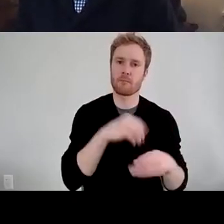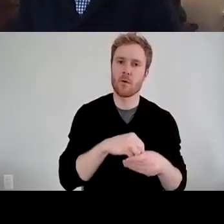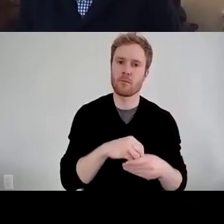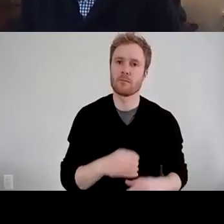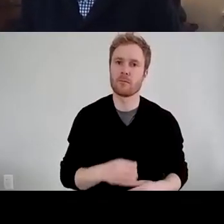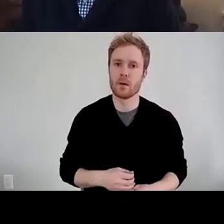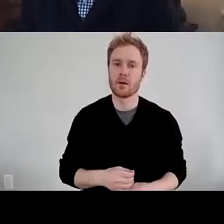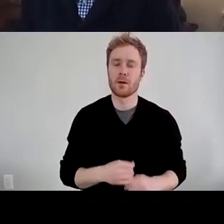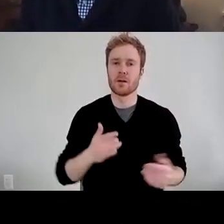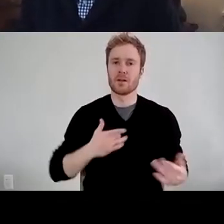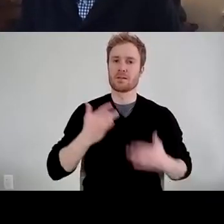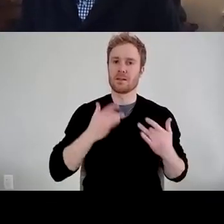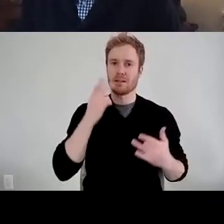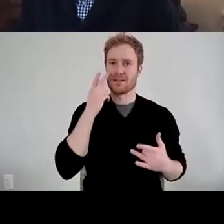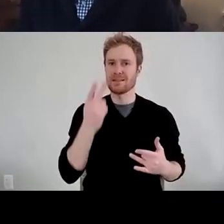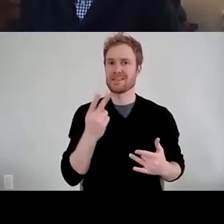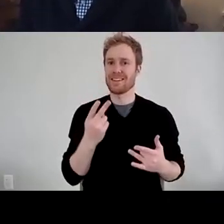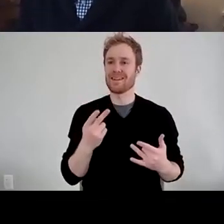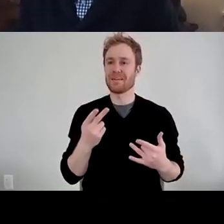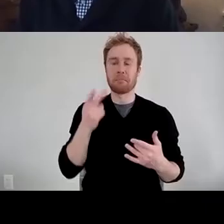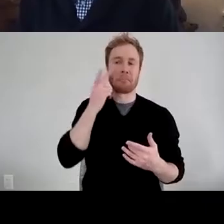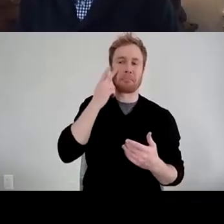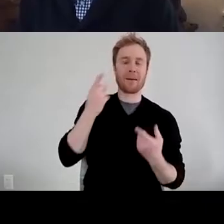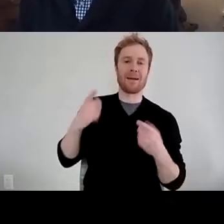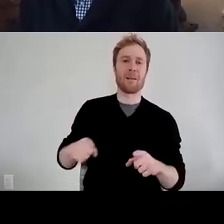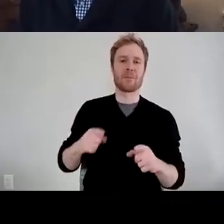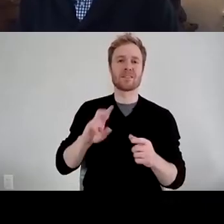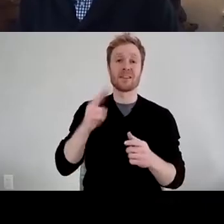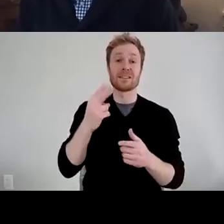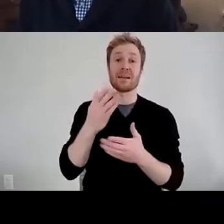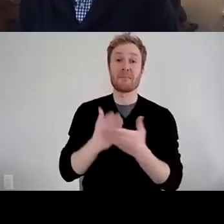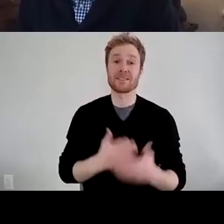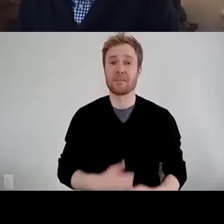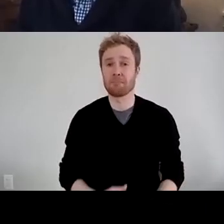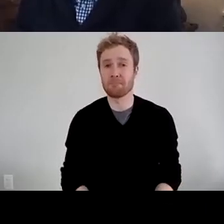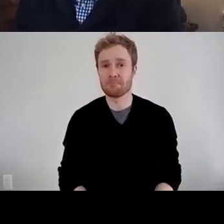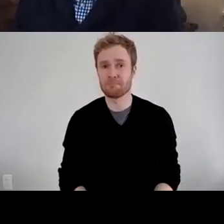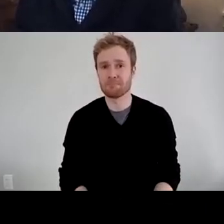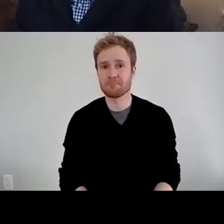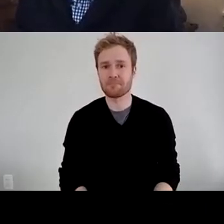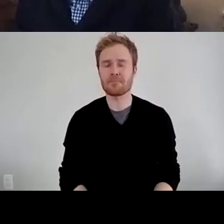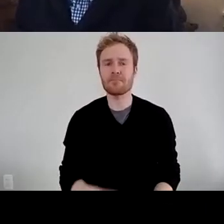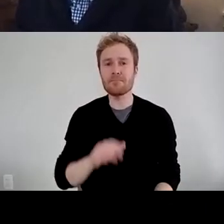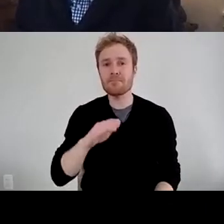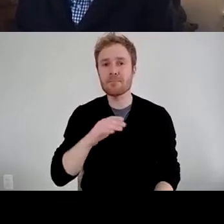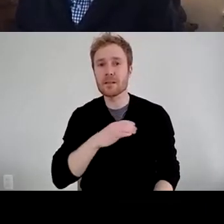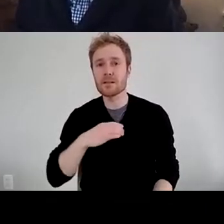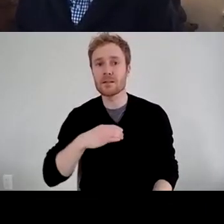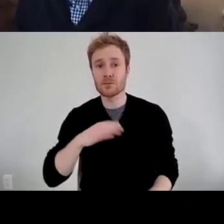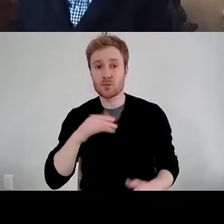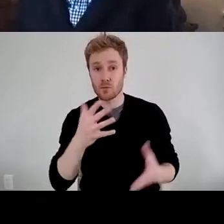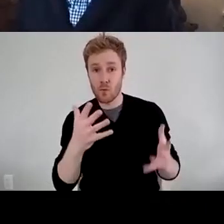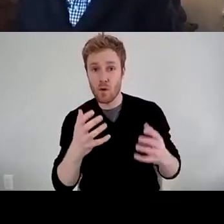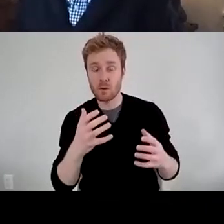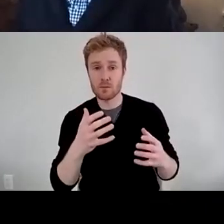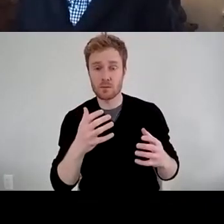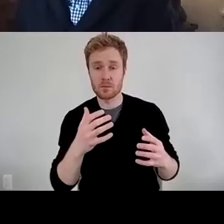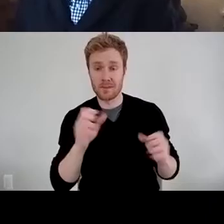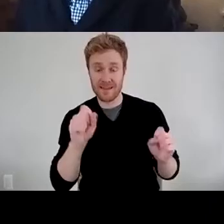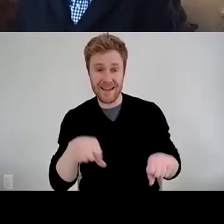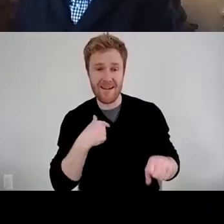whole Alcosan board for approving this this funding for the GROW grant for this project. And it was exciting to see the contract